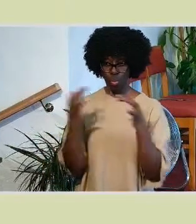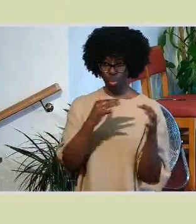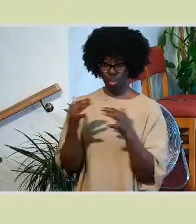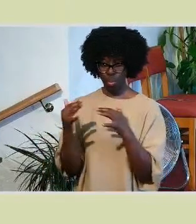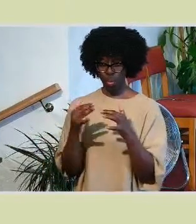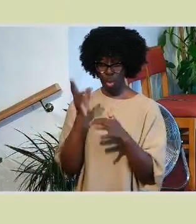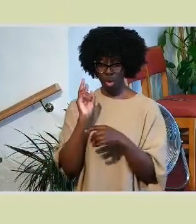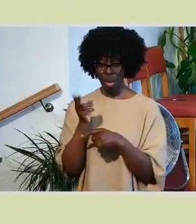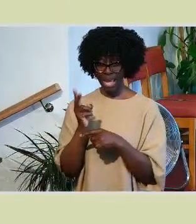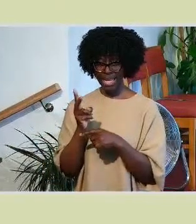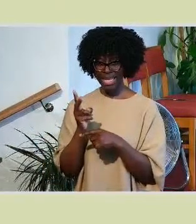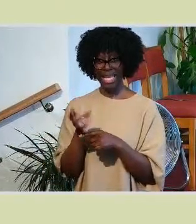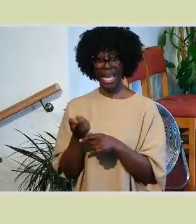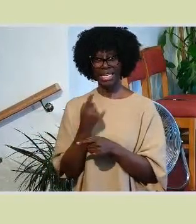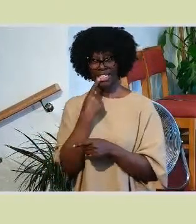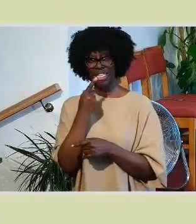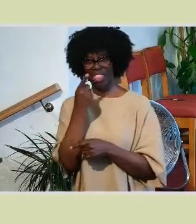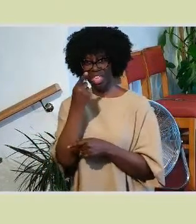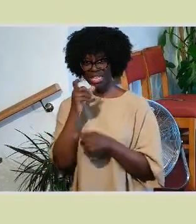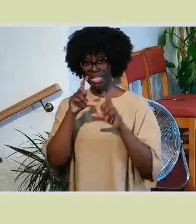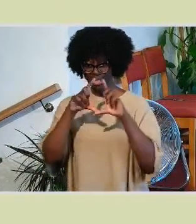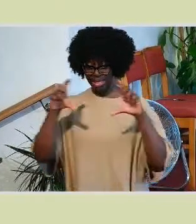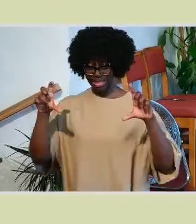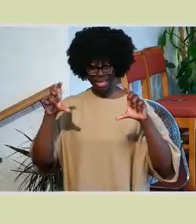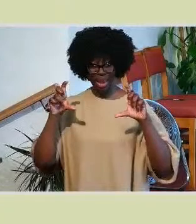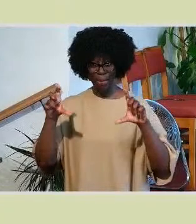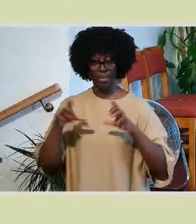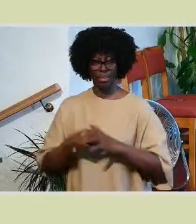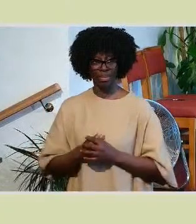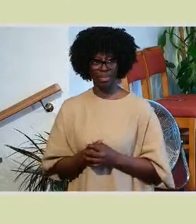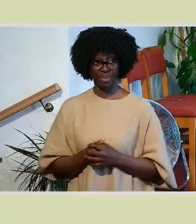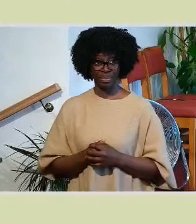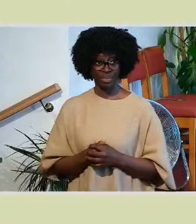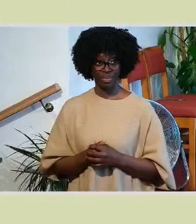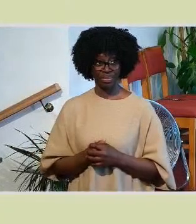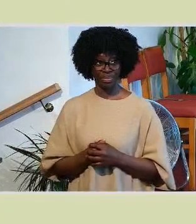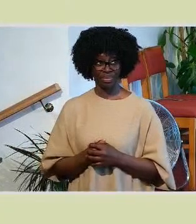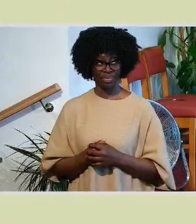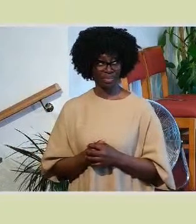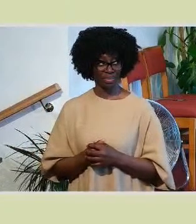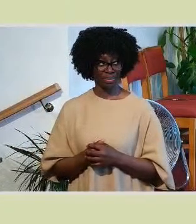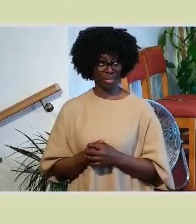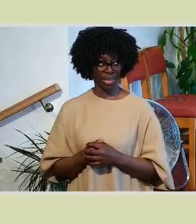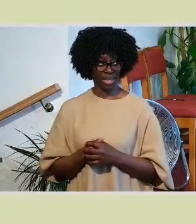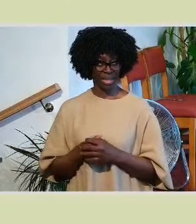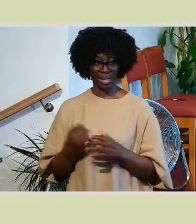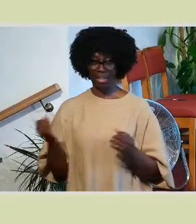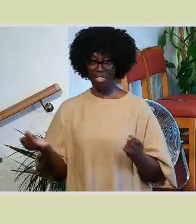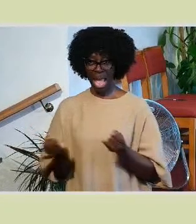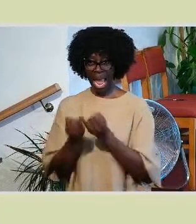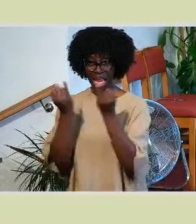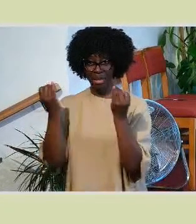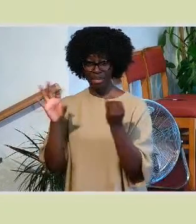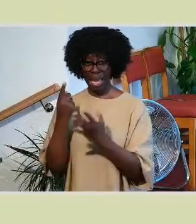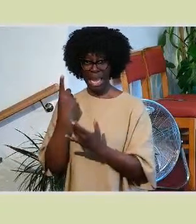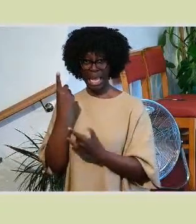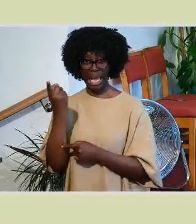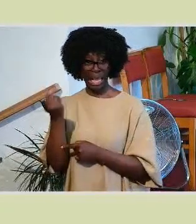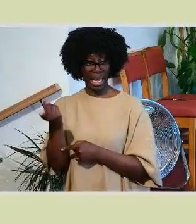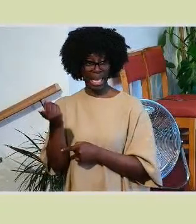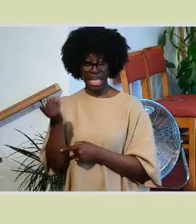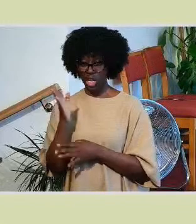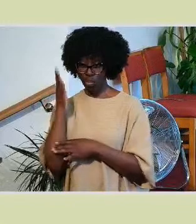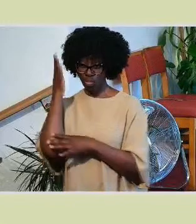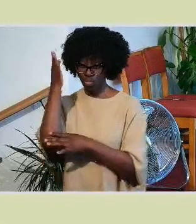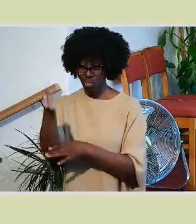were these Amalekites, those giants that the Israelites had said, "They're going to eat us, and we're just like locusts." And when he got to the promised